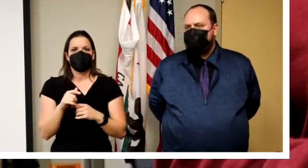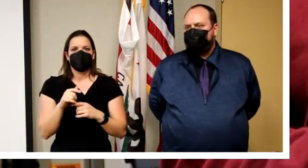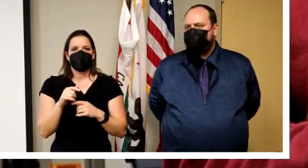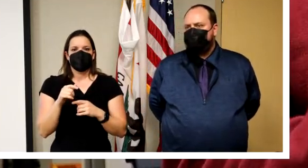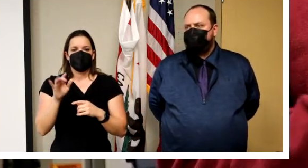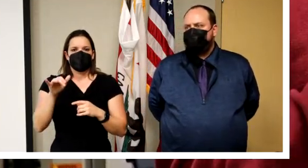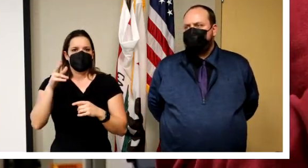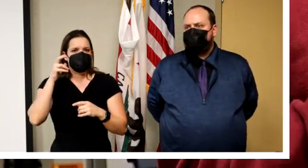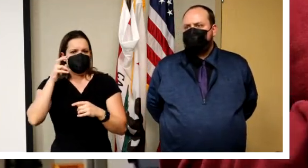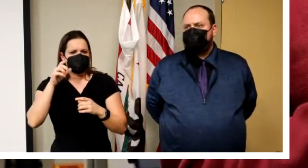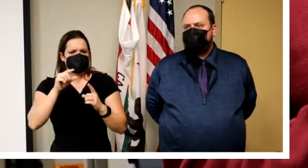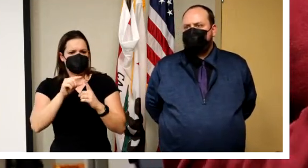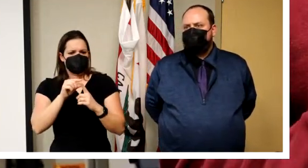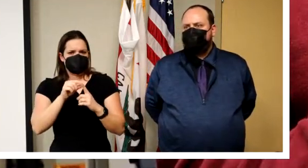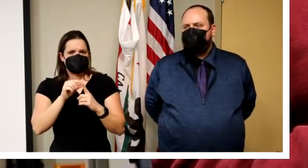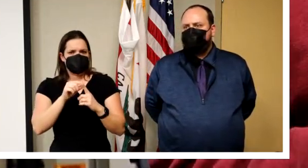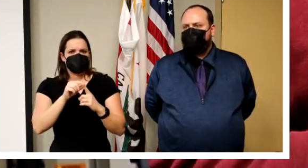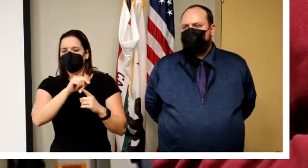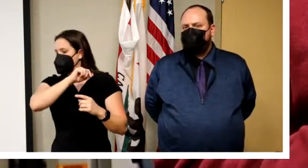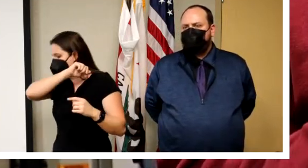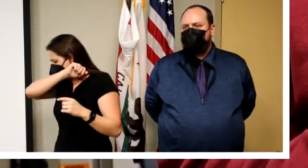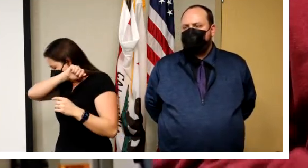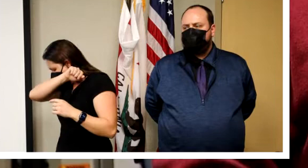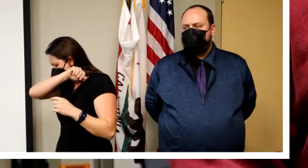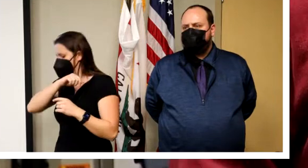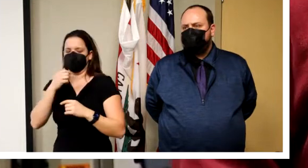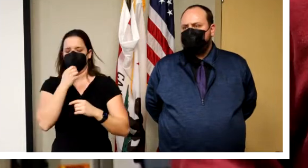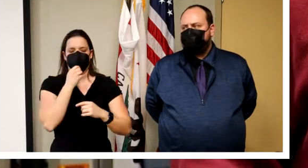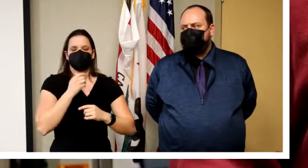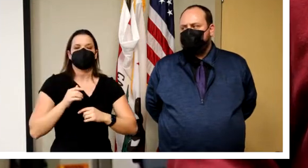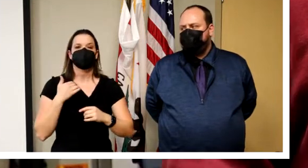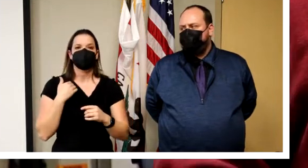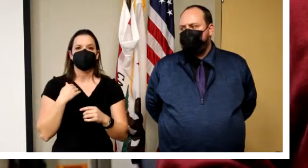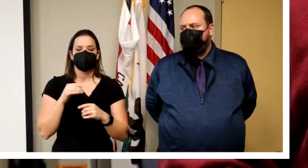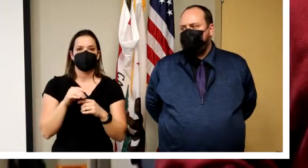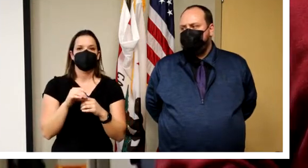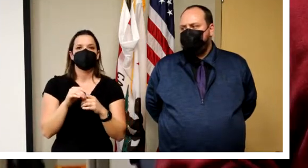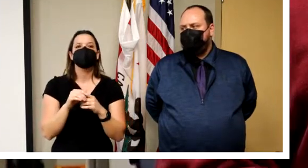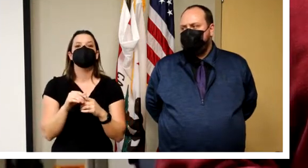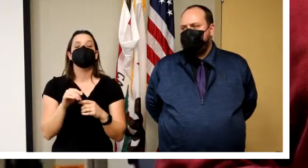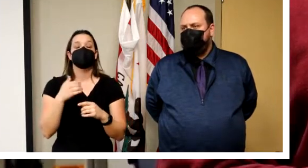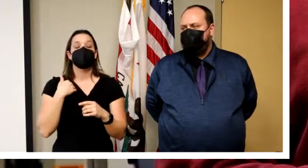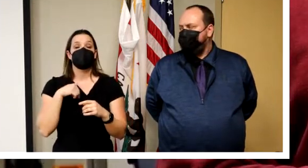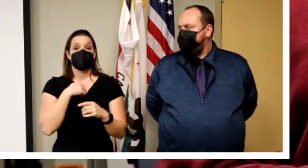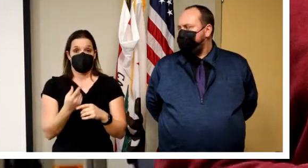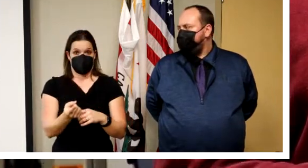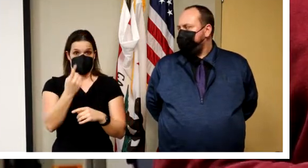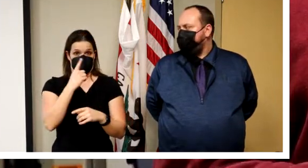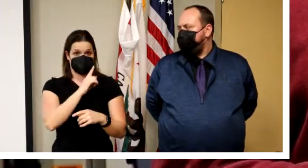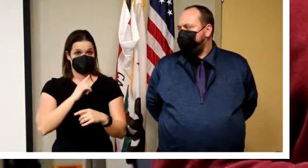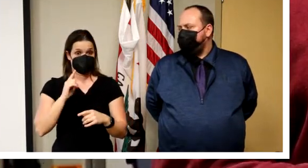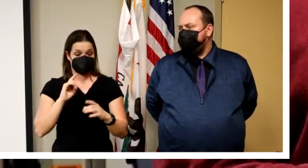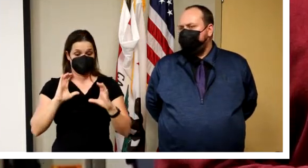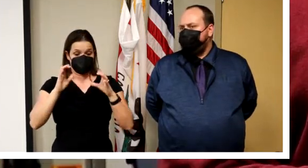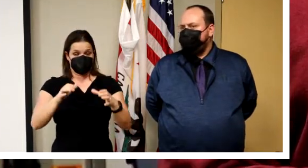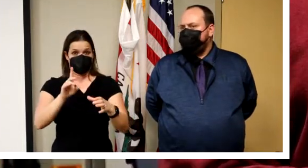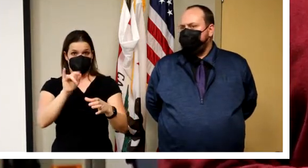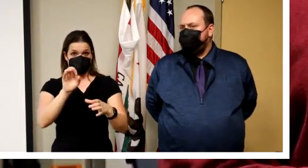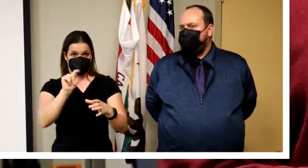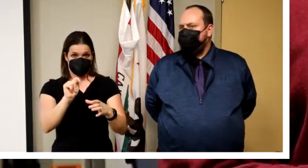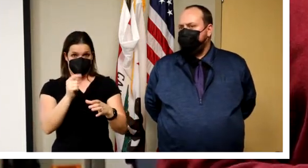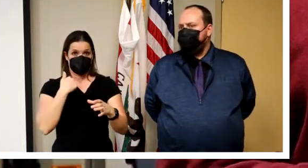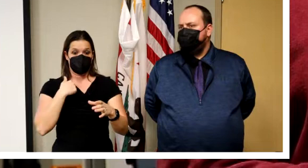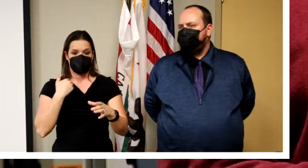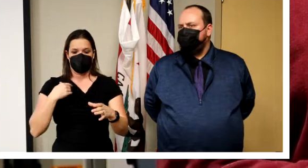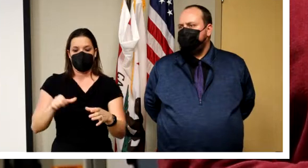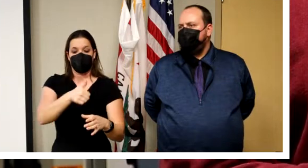the term. Even the county has districts, not zones, but we are one single district, and we are surrounded by